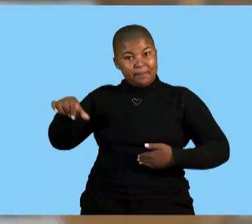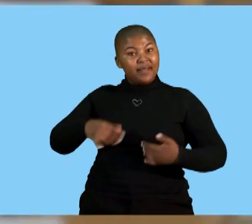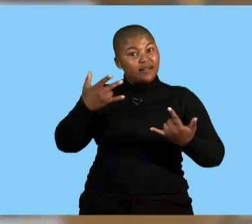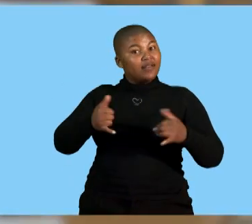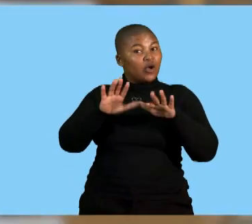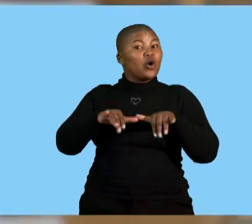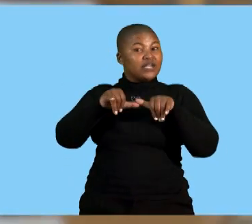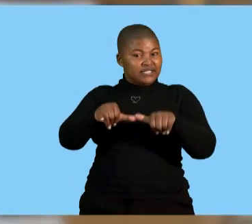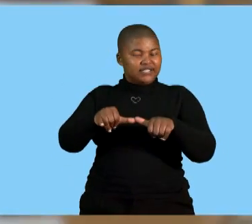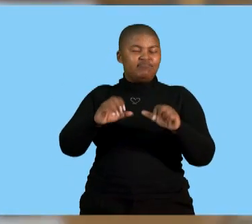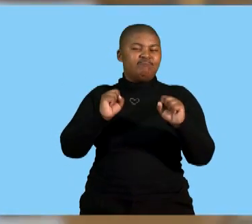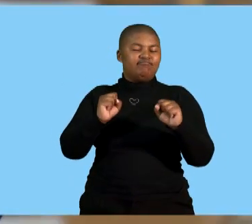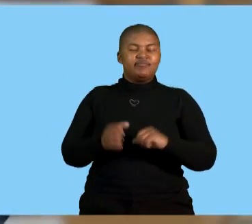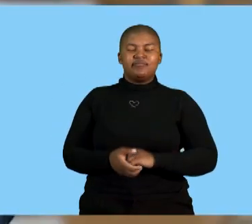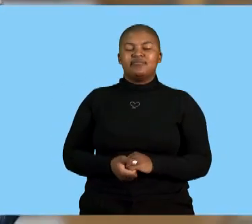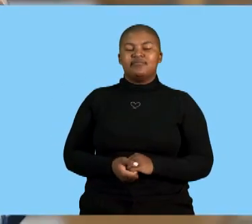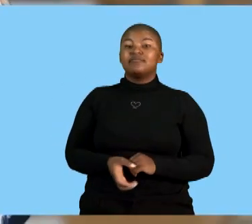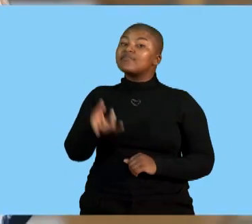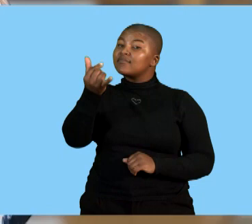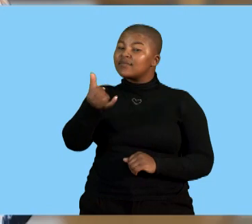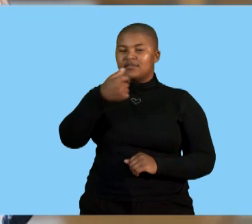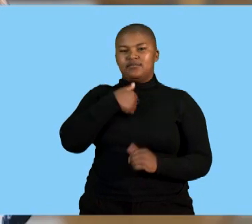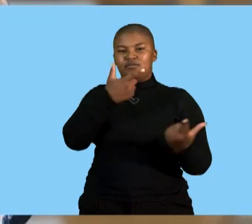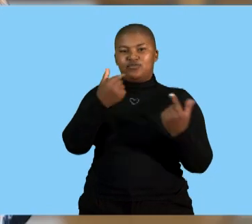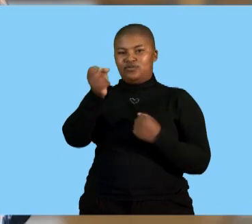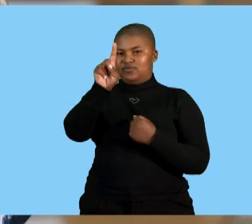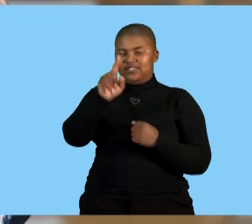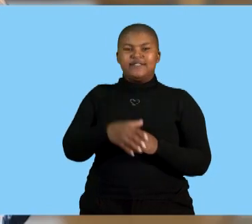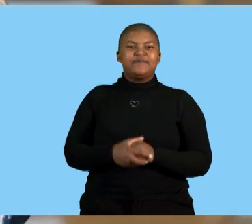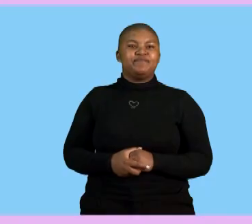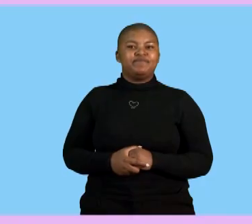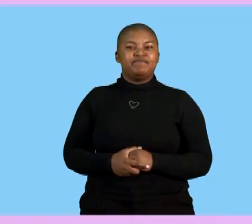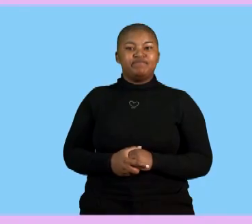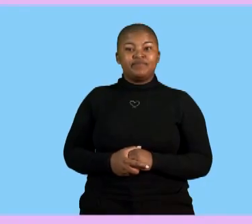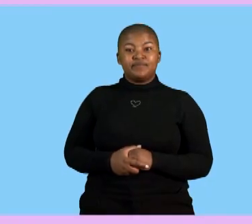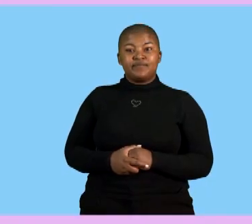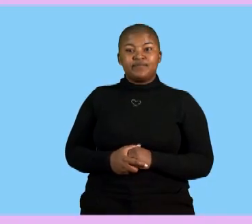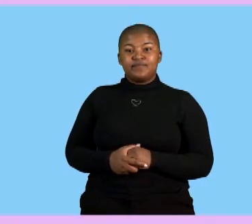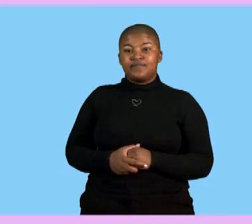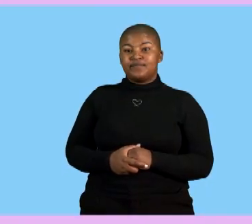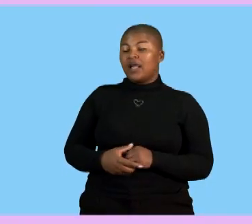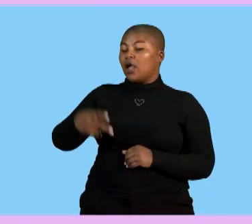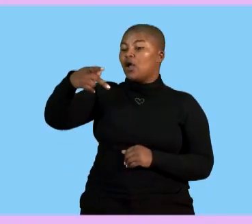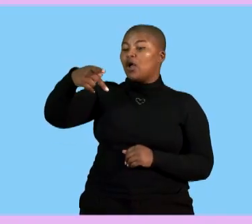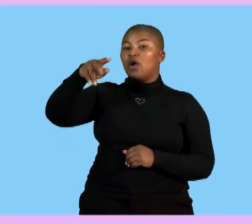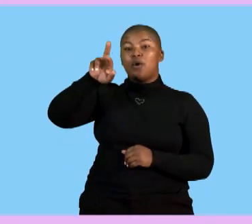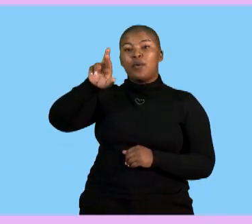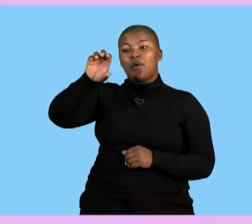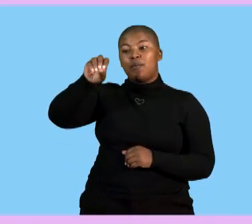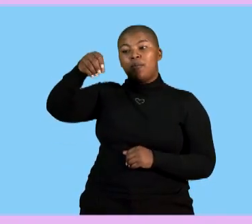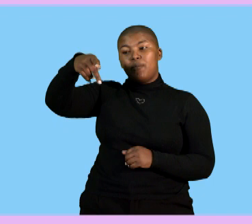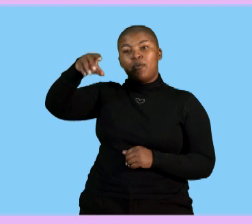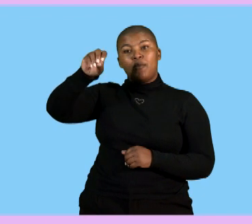Welcome back. Let's continue with our journey. So now we are going to look at proportion, starting